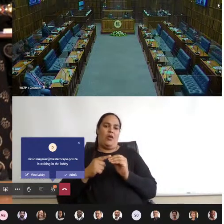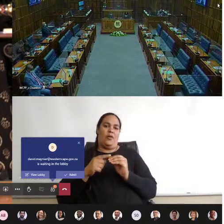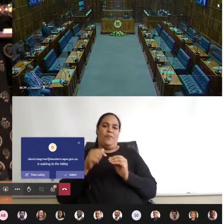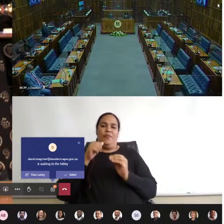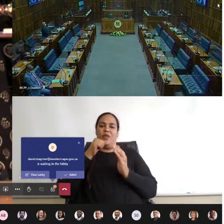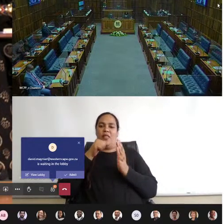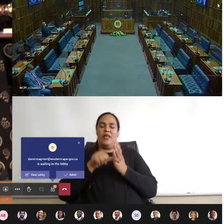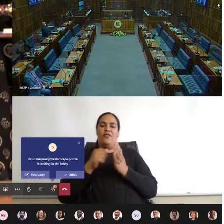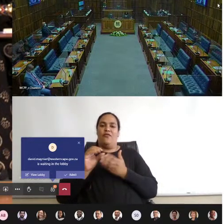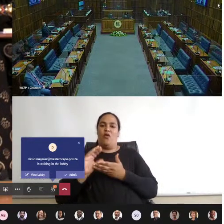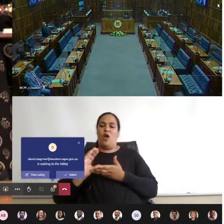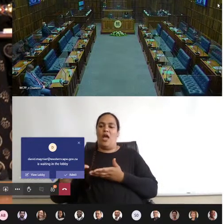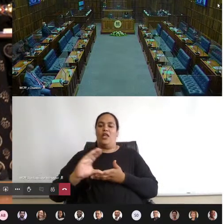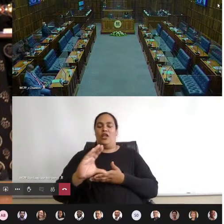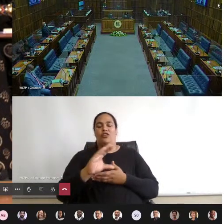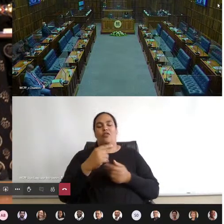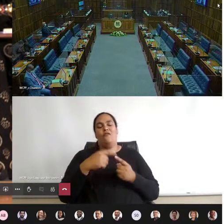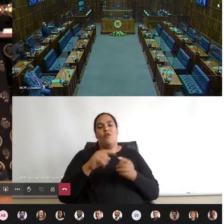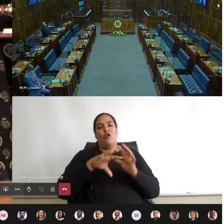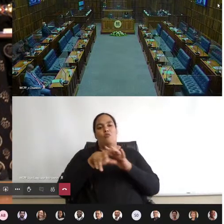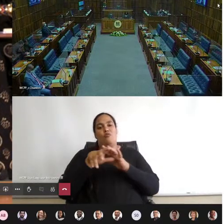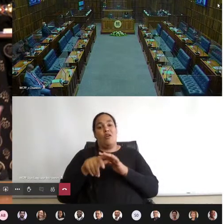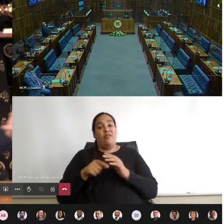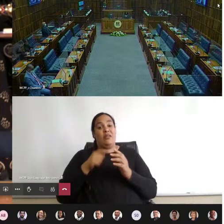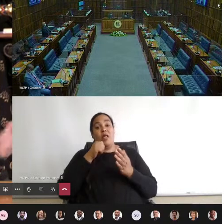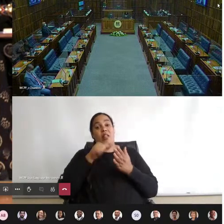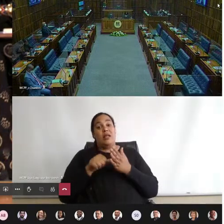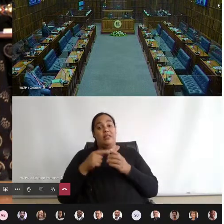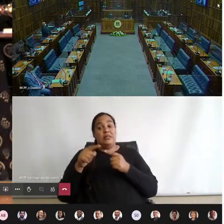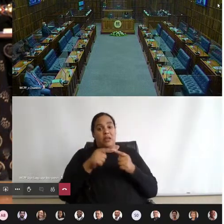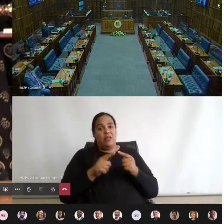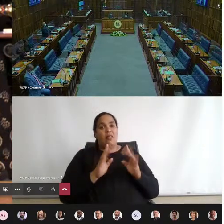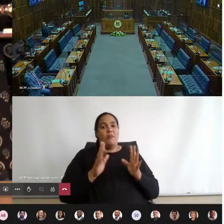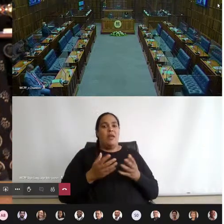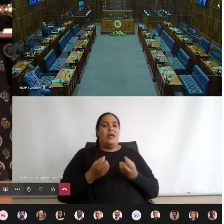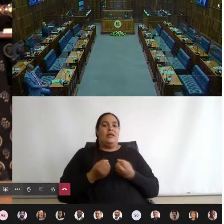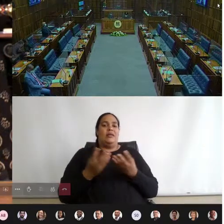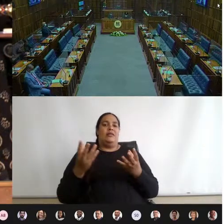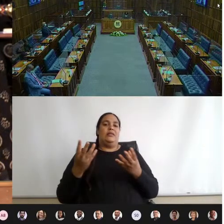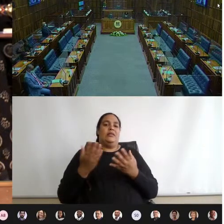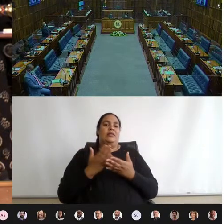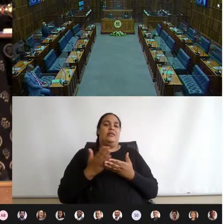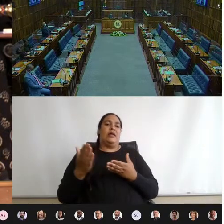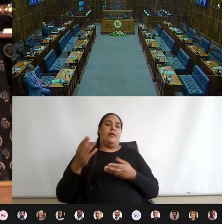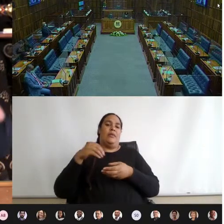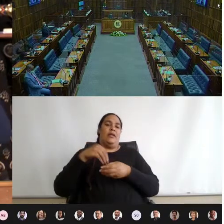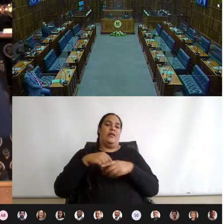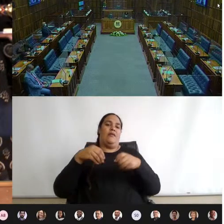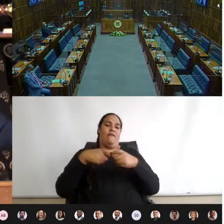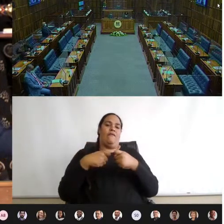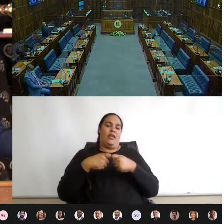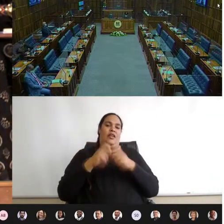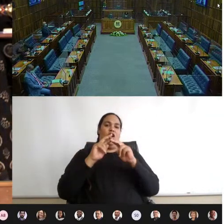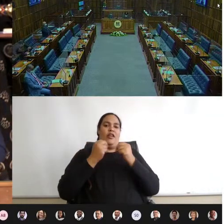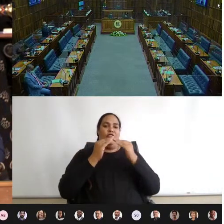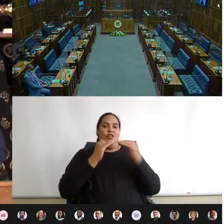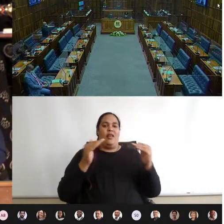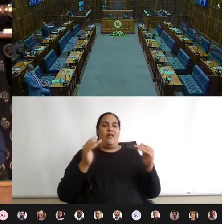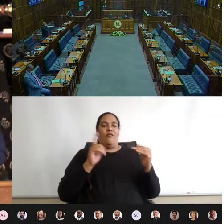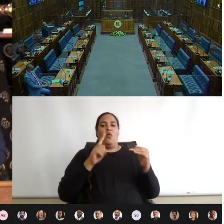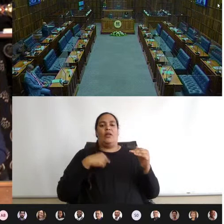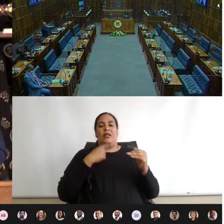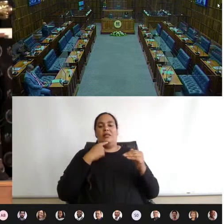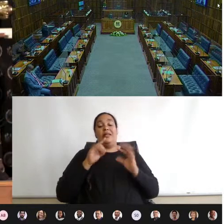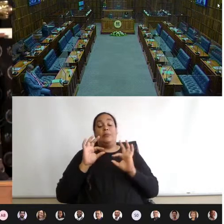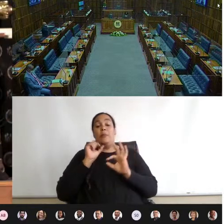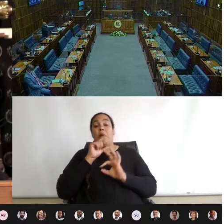allocation to provinces. That I can only think goes to some of the infighting at our national level that I spoke about, this environment that